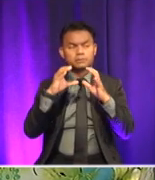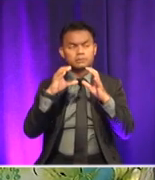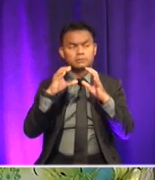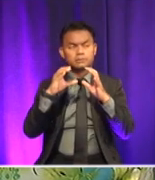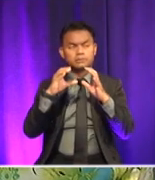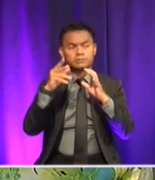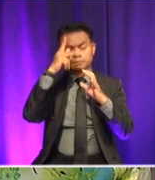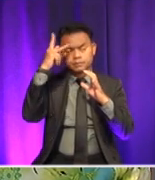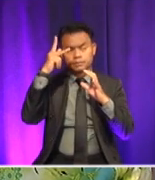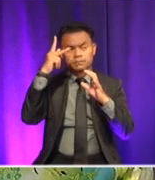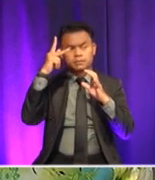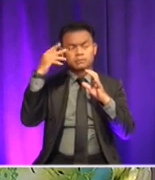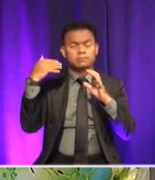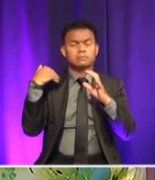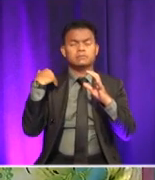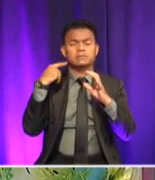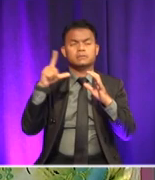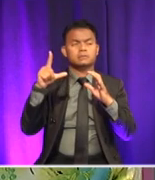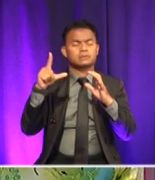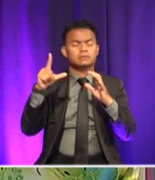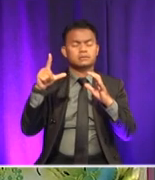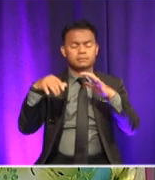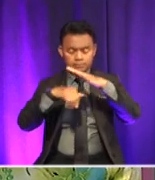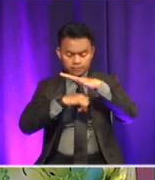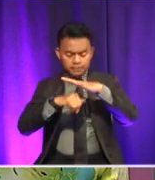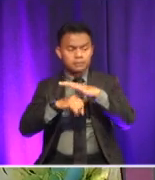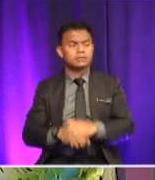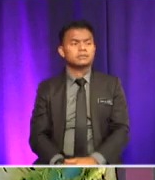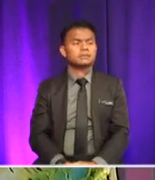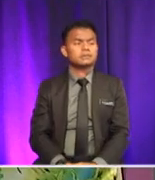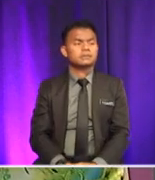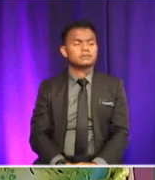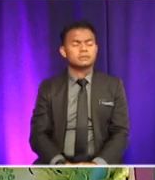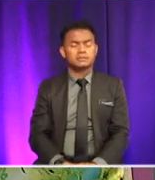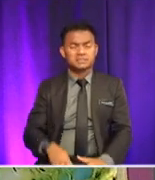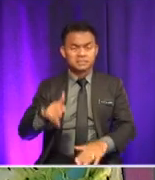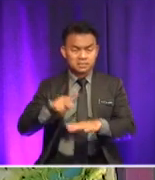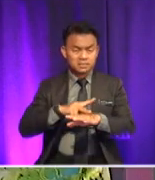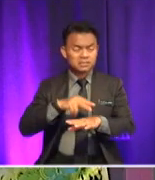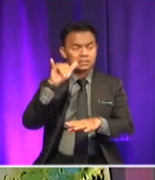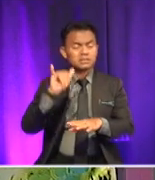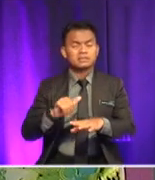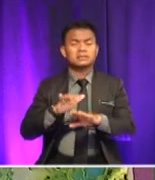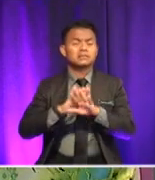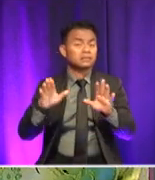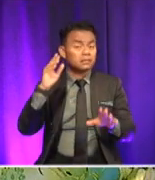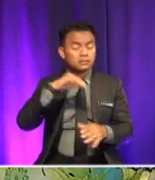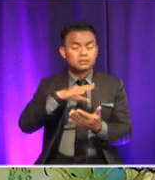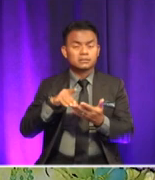underlying cruelty behind this paradise. There is actually a negative effect, the dark secret of